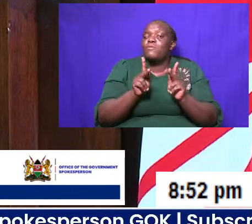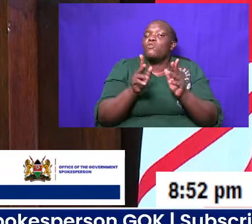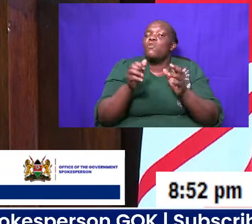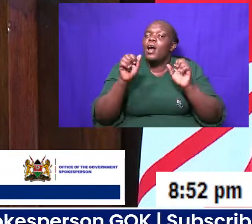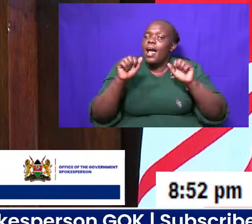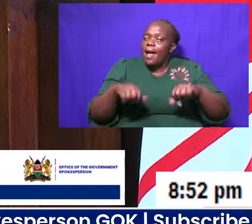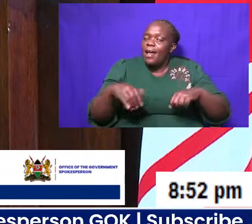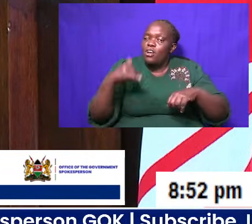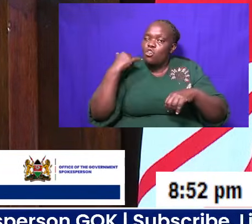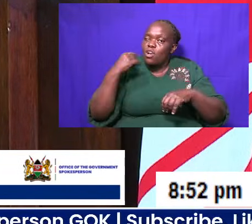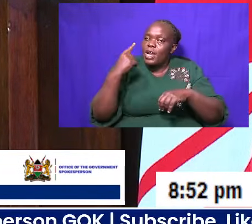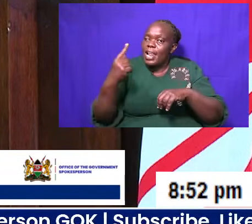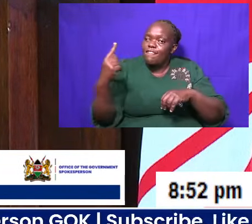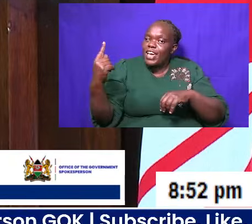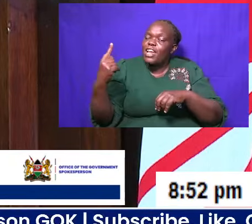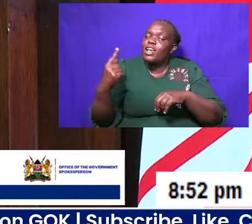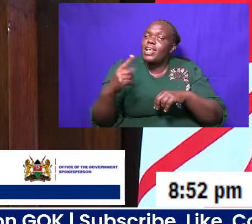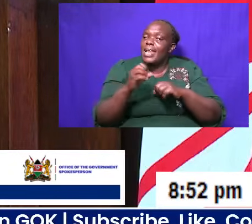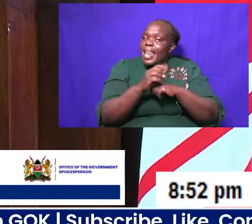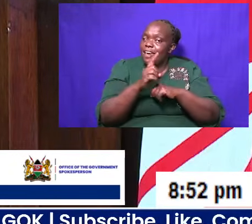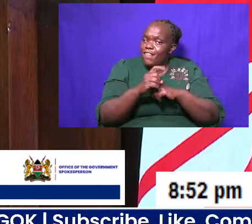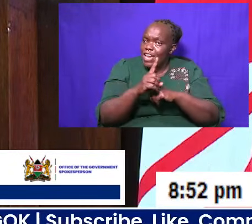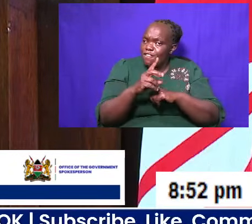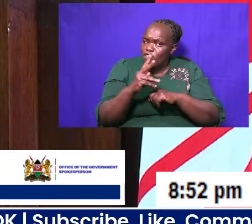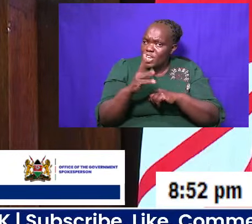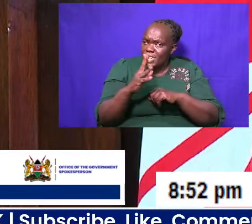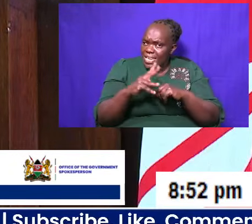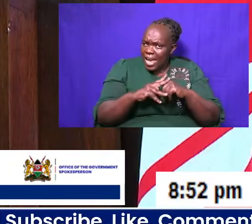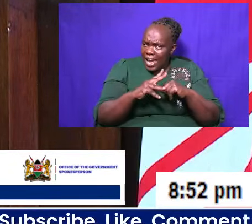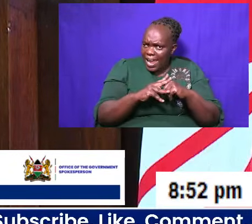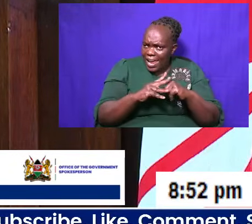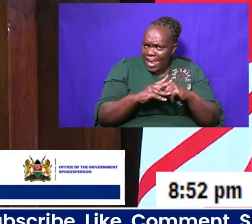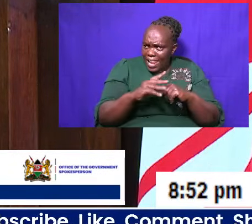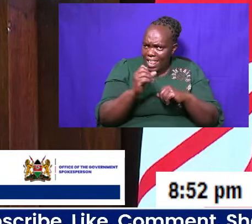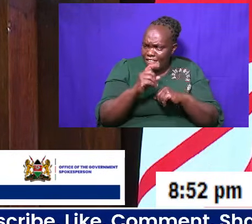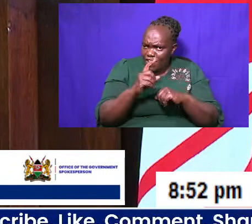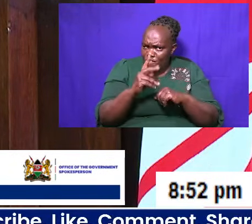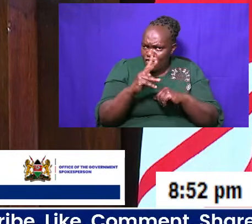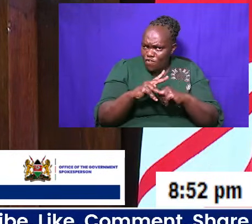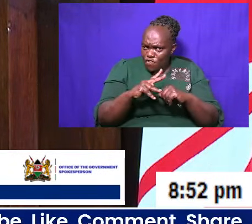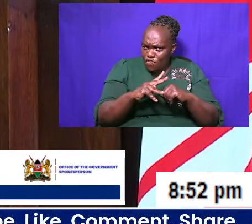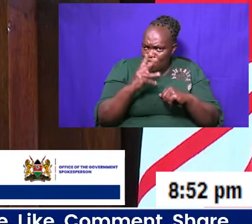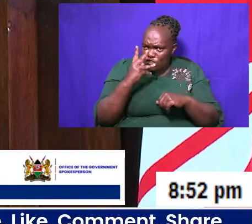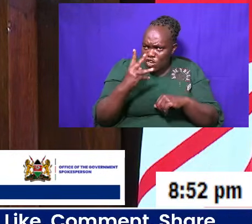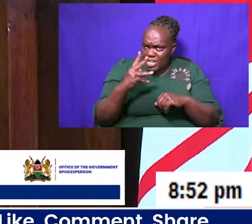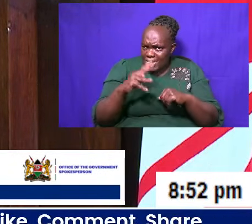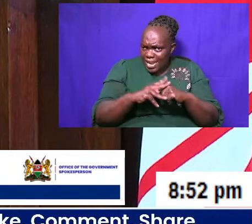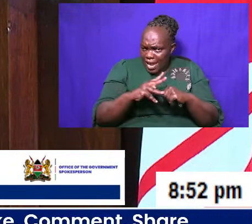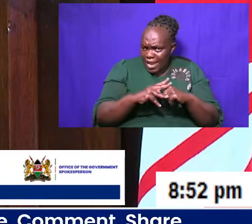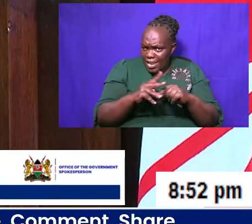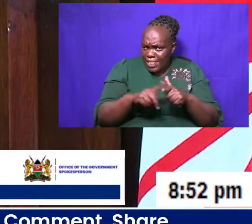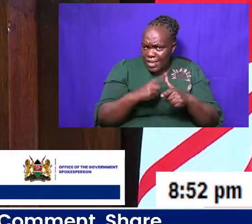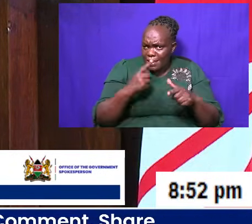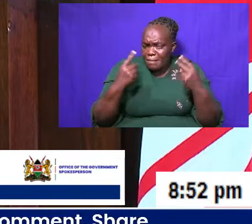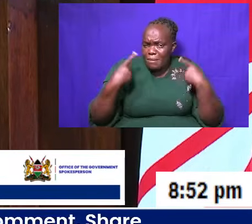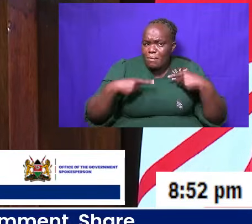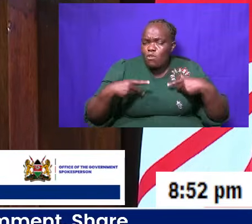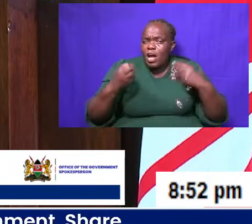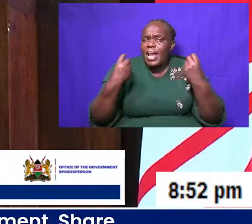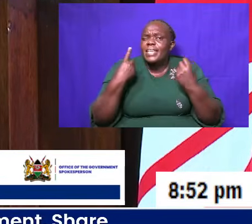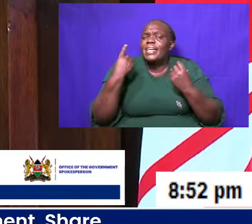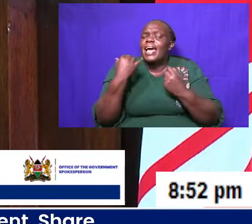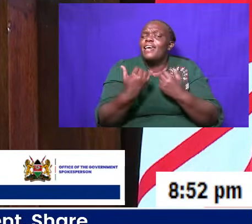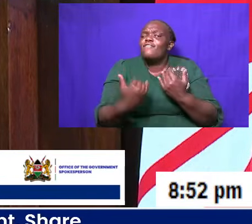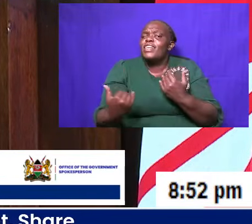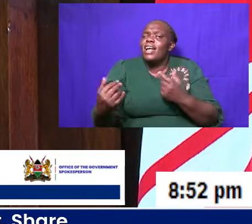is 1149, and you can report matters of gender-based violence. But people to also understand that if your child is